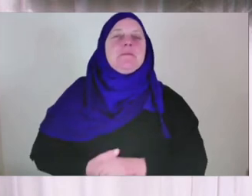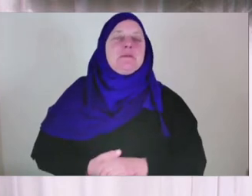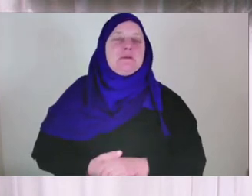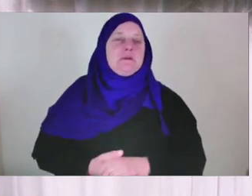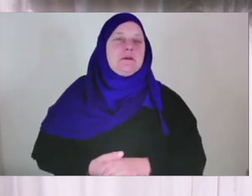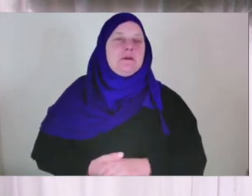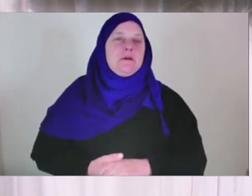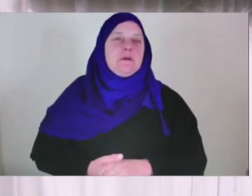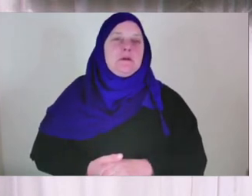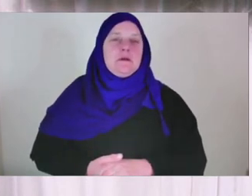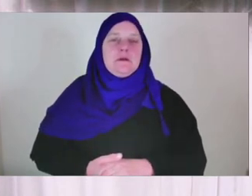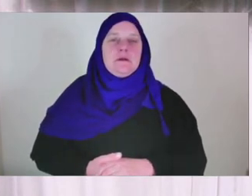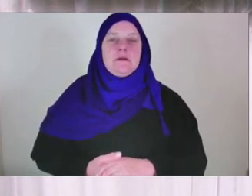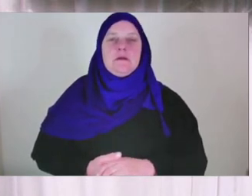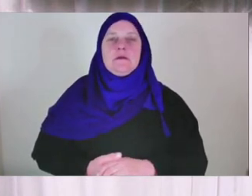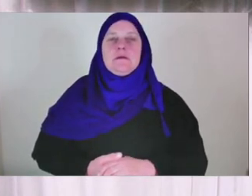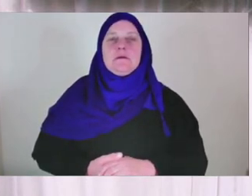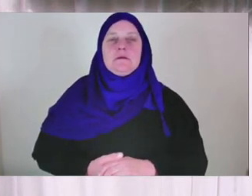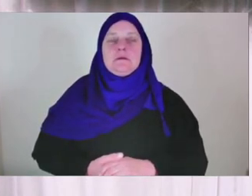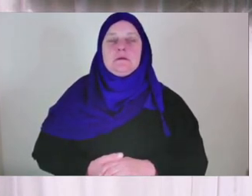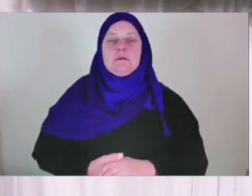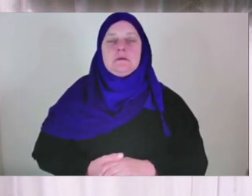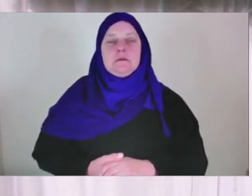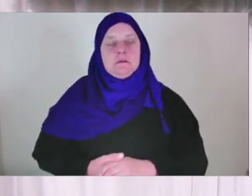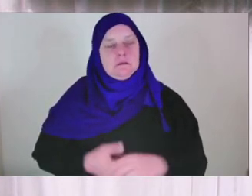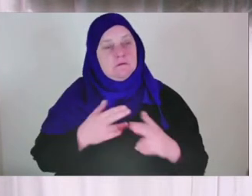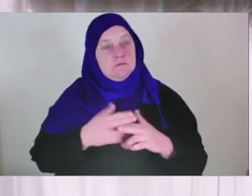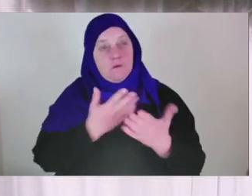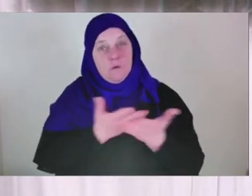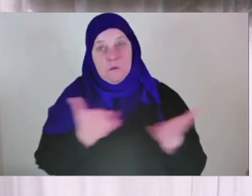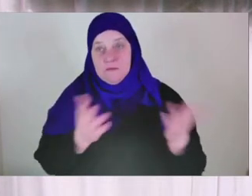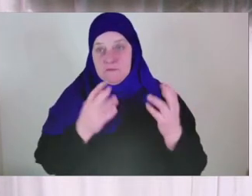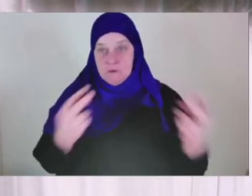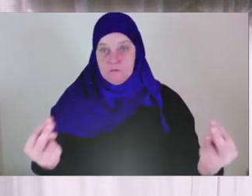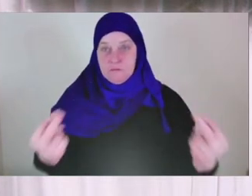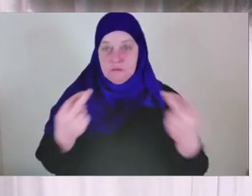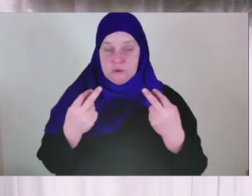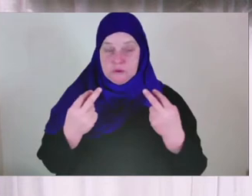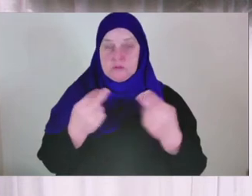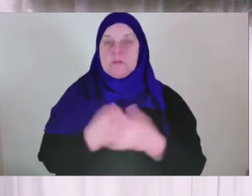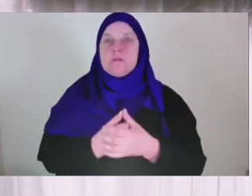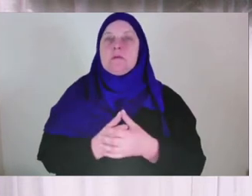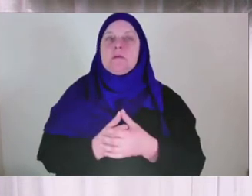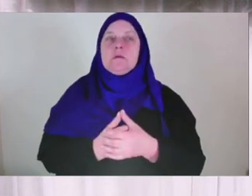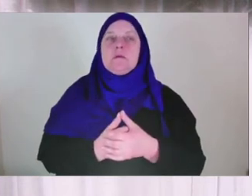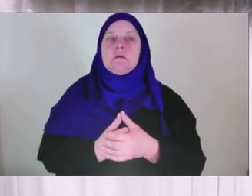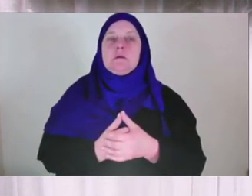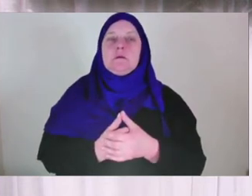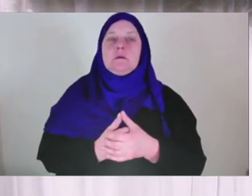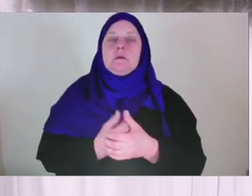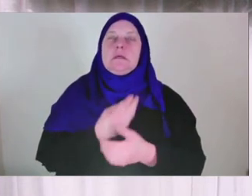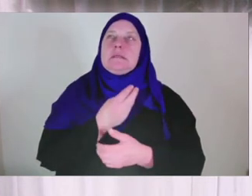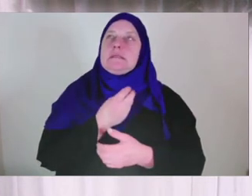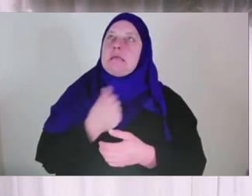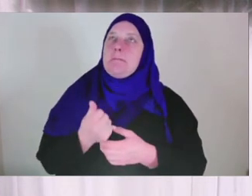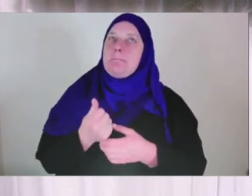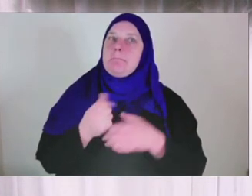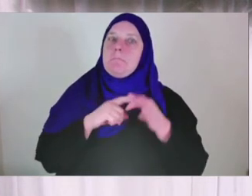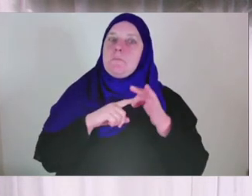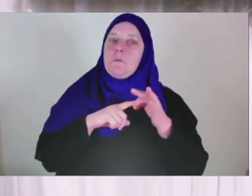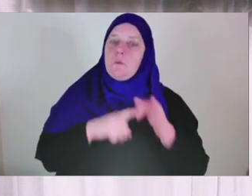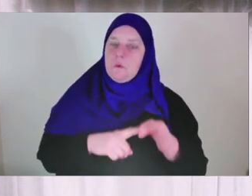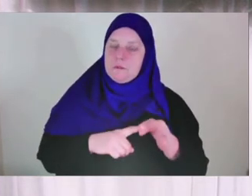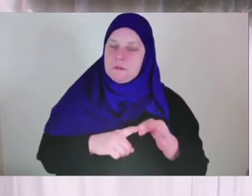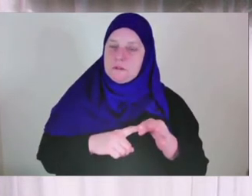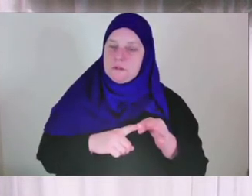For everybody here this evening and everybody watching online, there are some questions that we will go through to introduce this